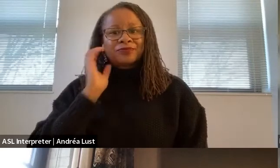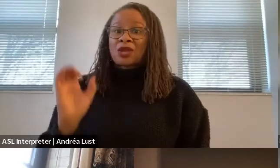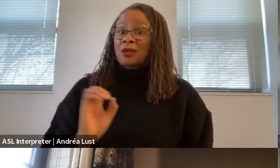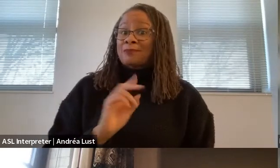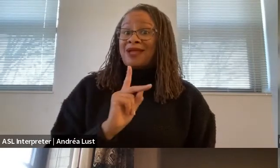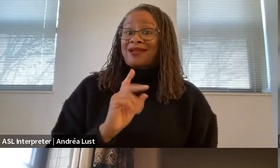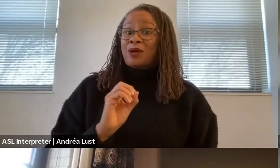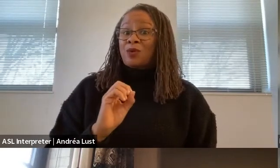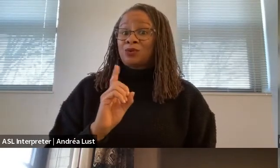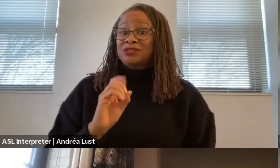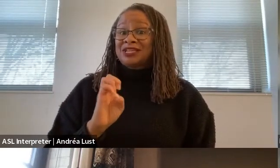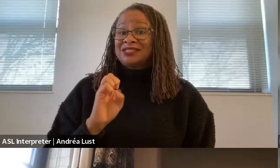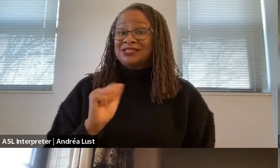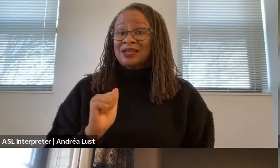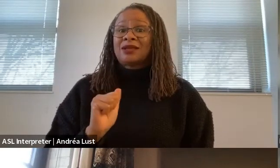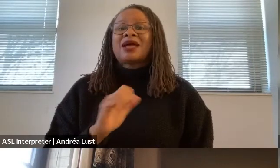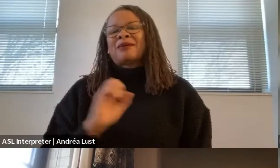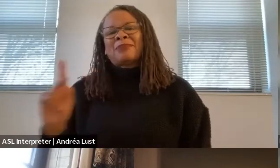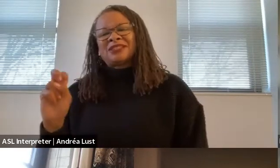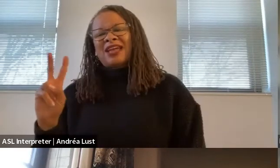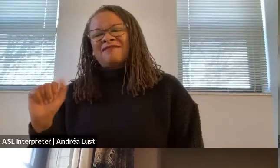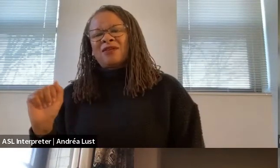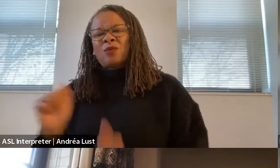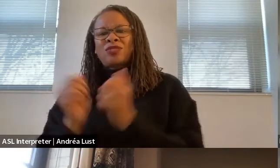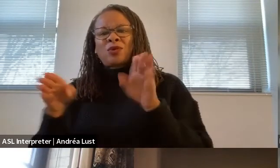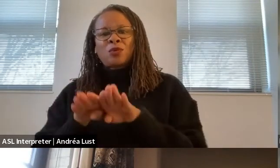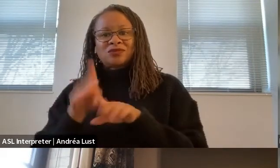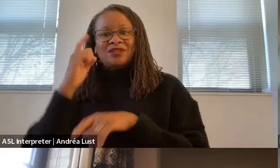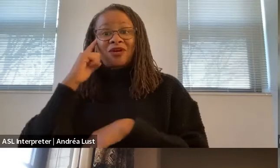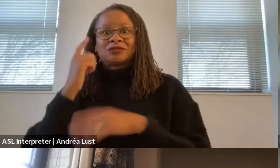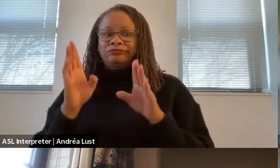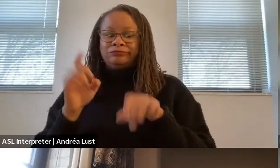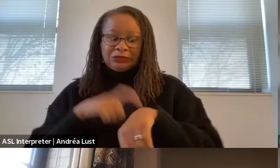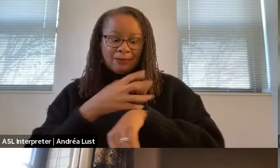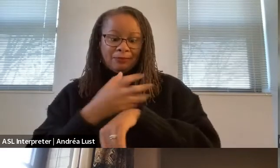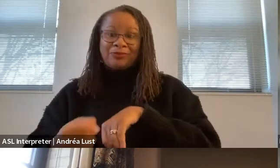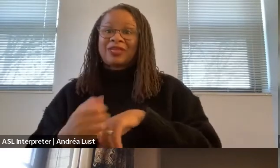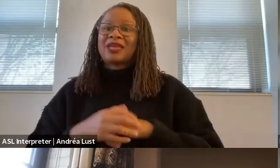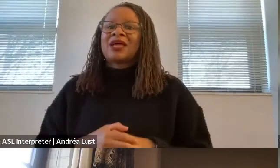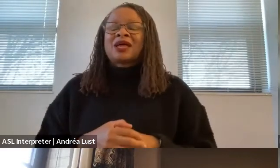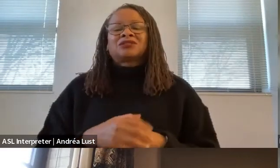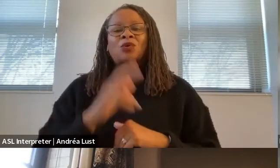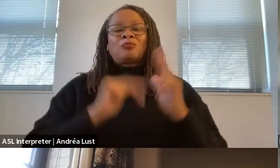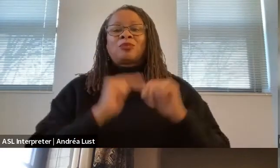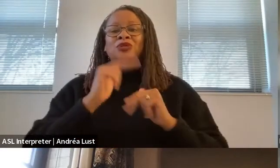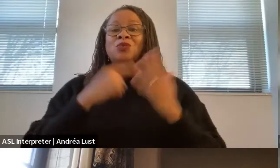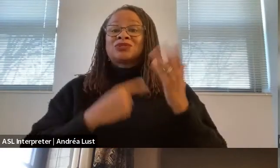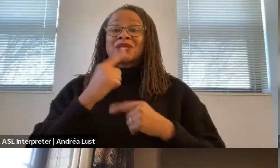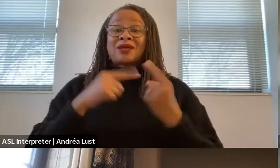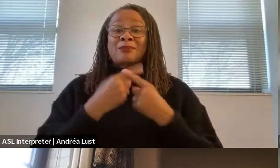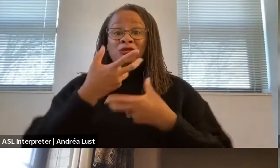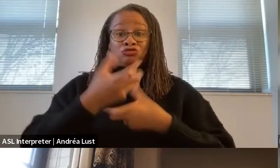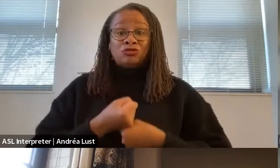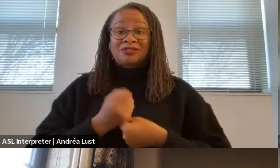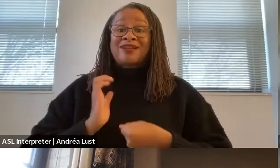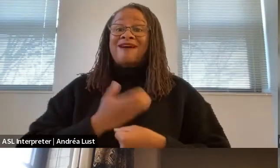course Eva with any closing thoughts, because I know we're at time, but building on what you were saying about trust. So our